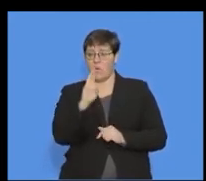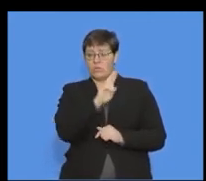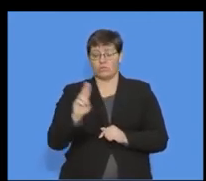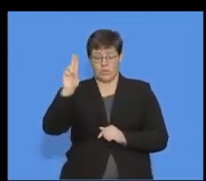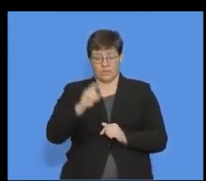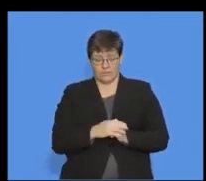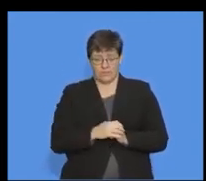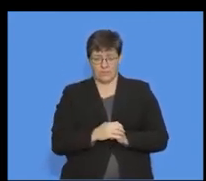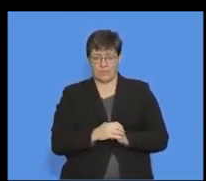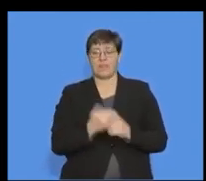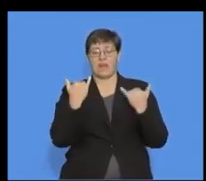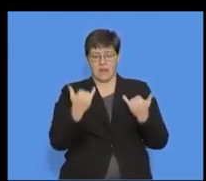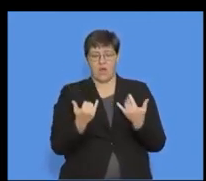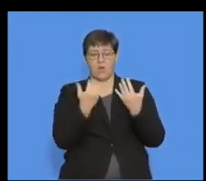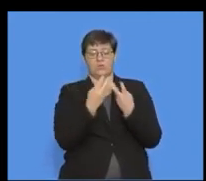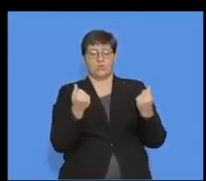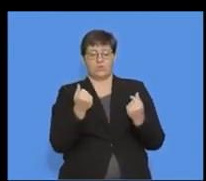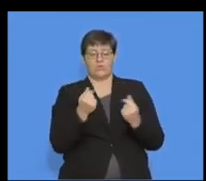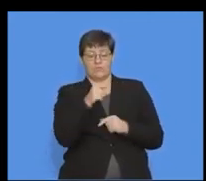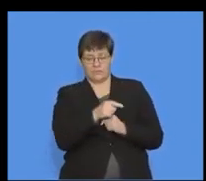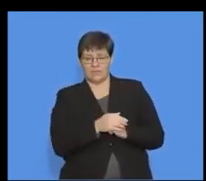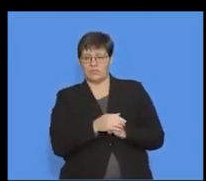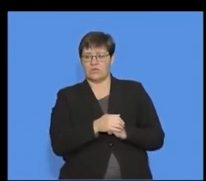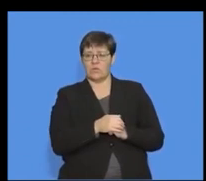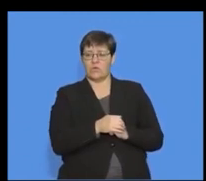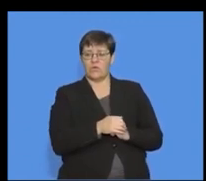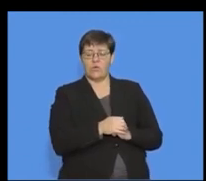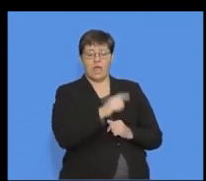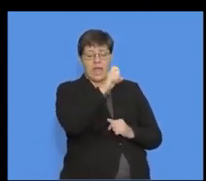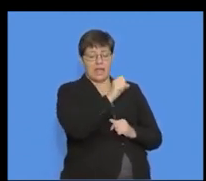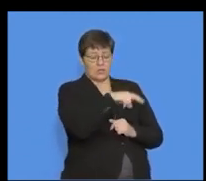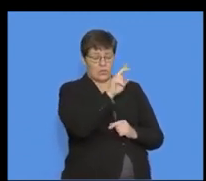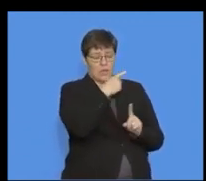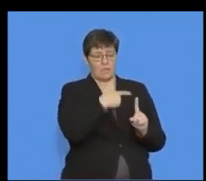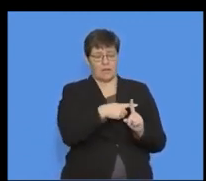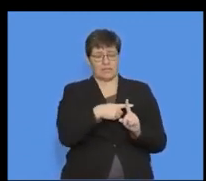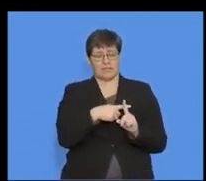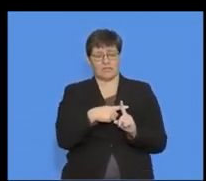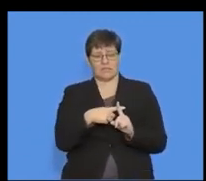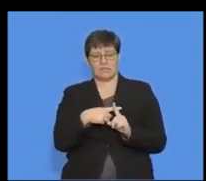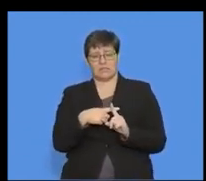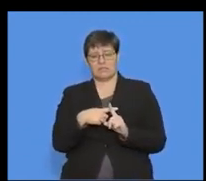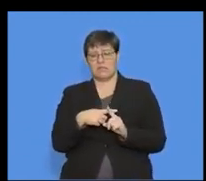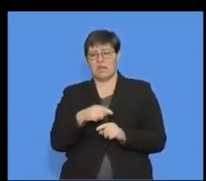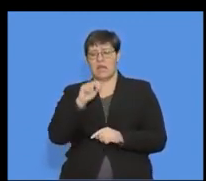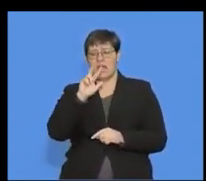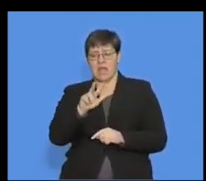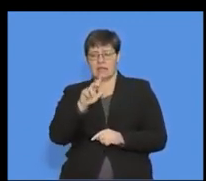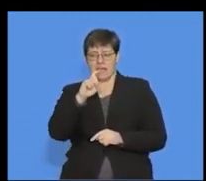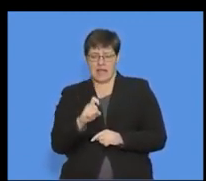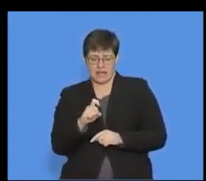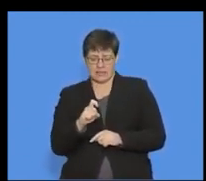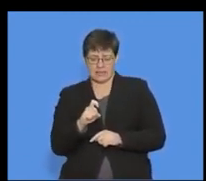all squared. And then you can solve this, right? So it will be x squared plus